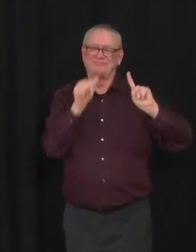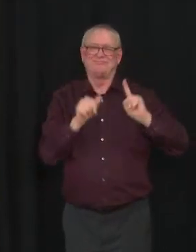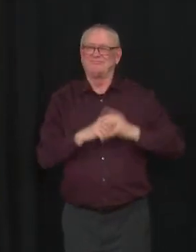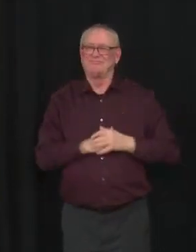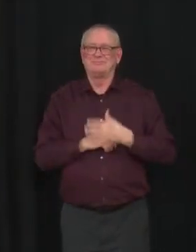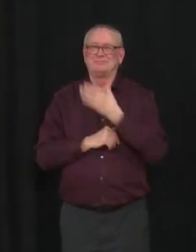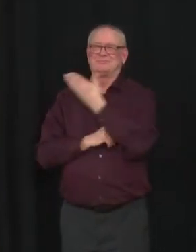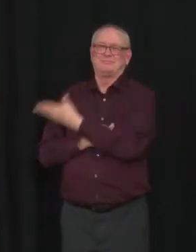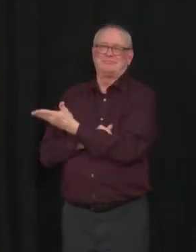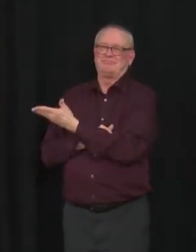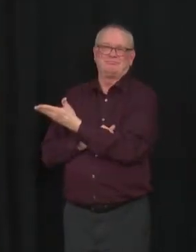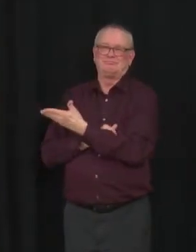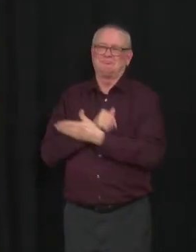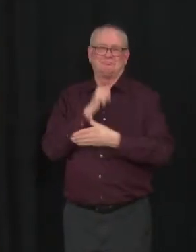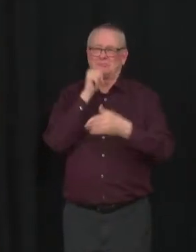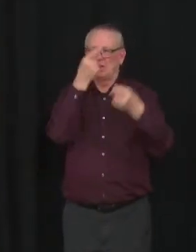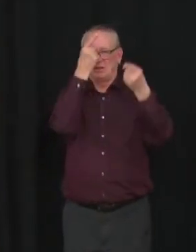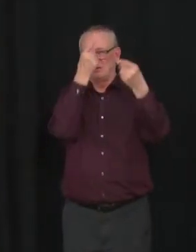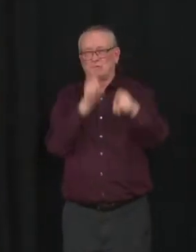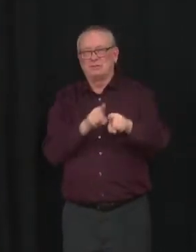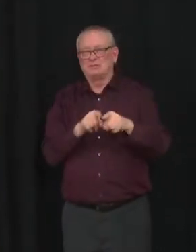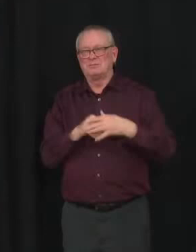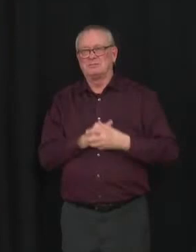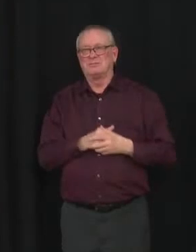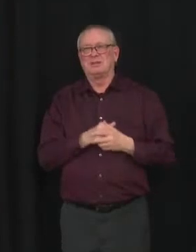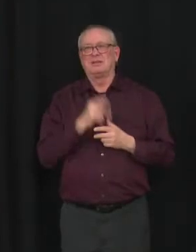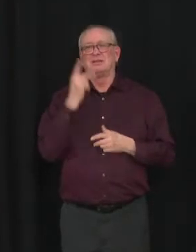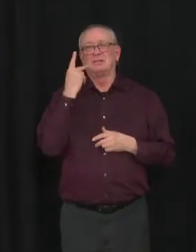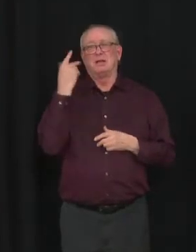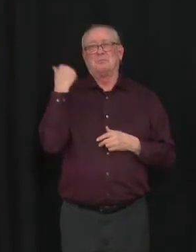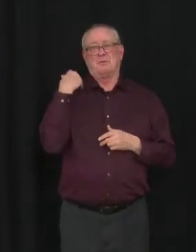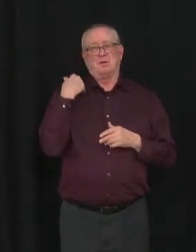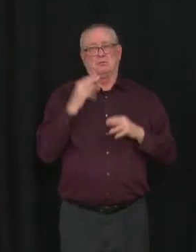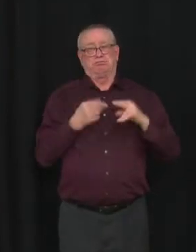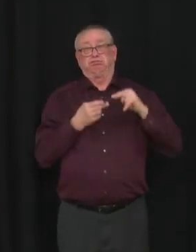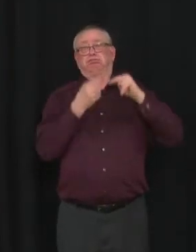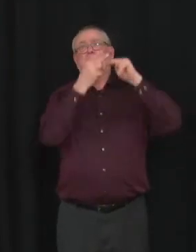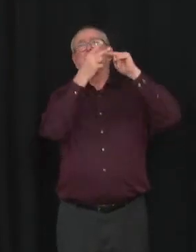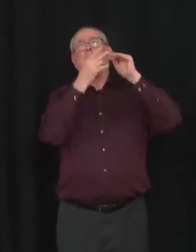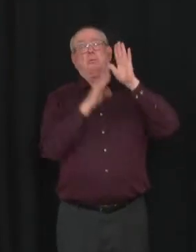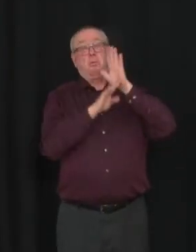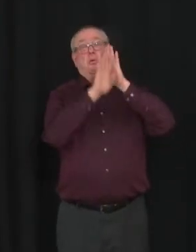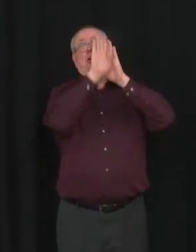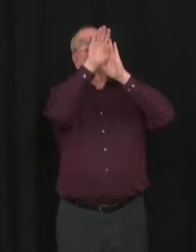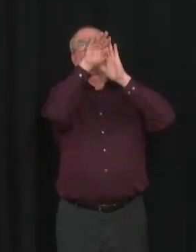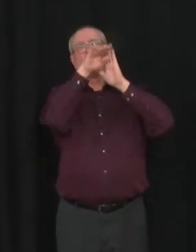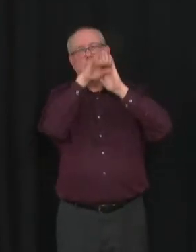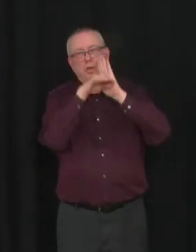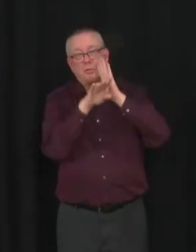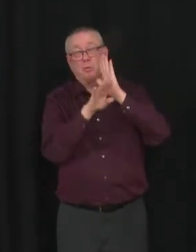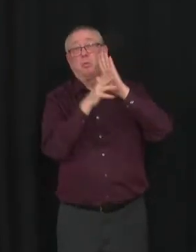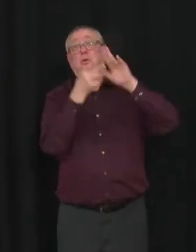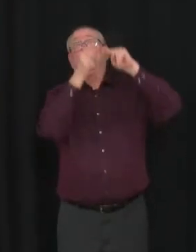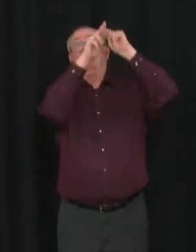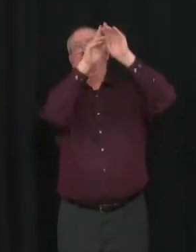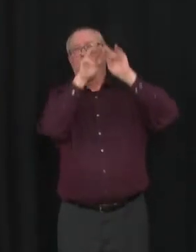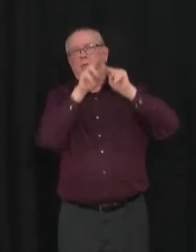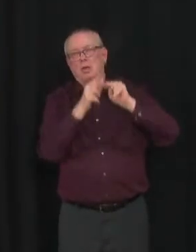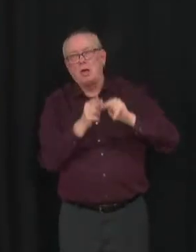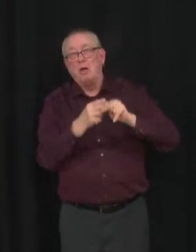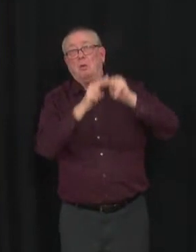and look at the various waves in Alberta, you'll see that very typically, in retrospect, we hit the peak